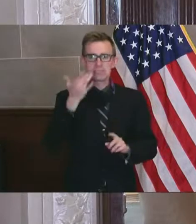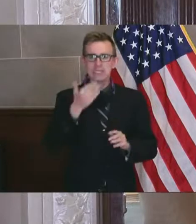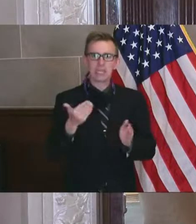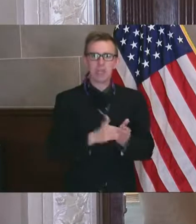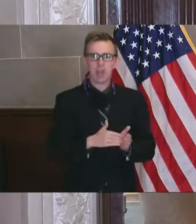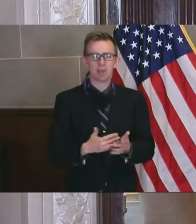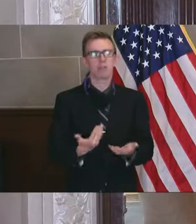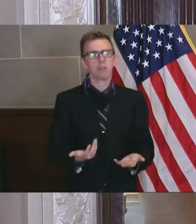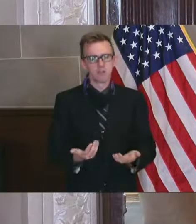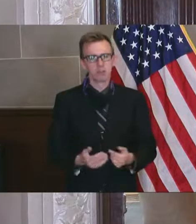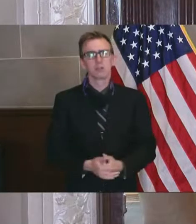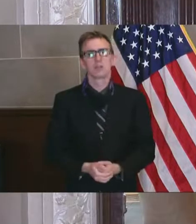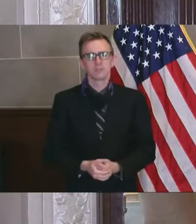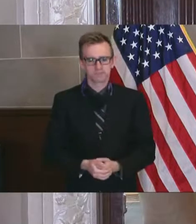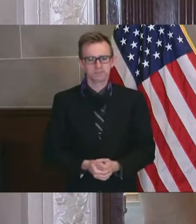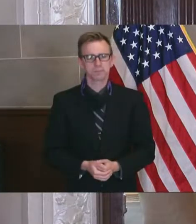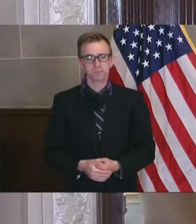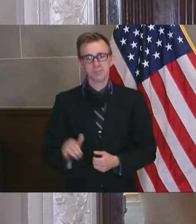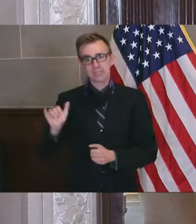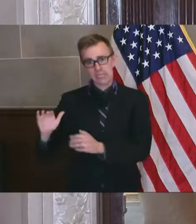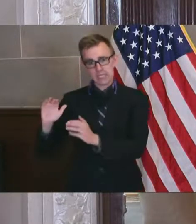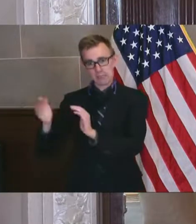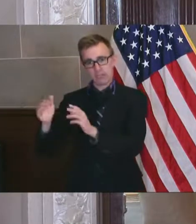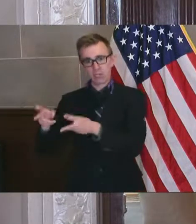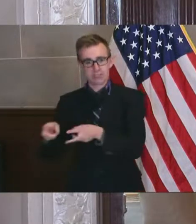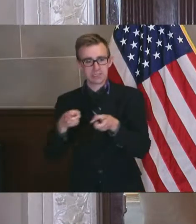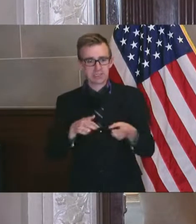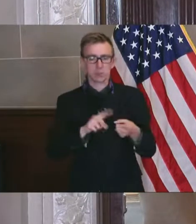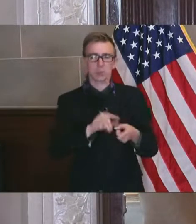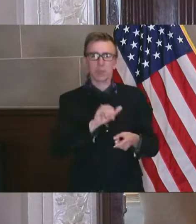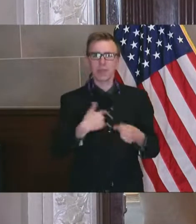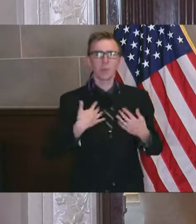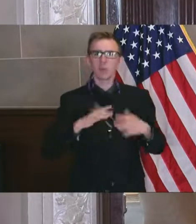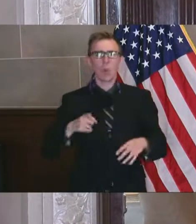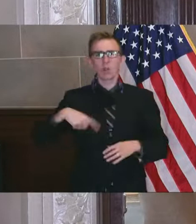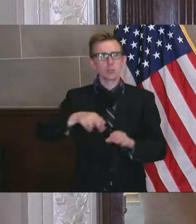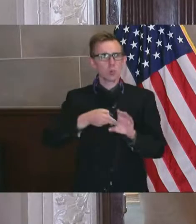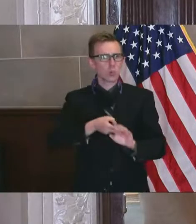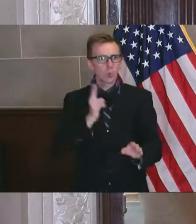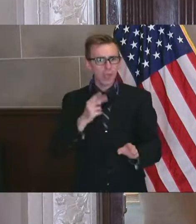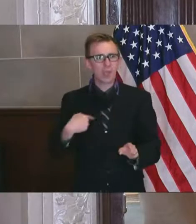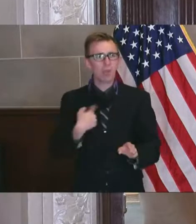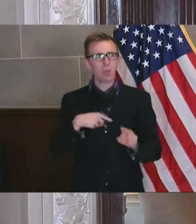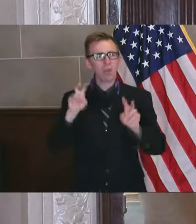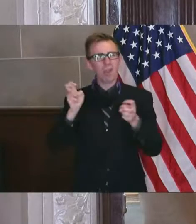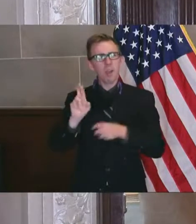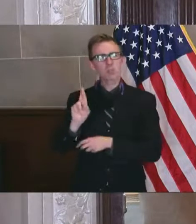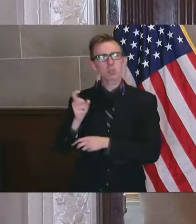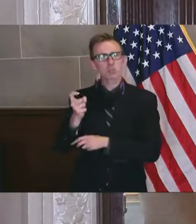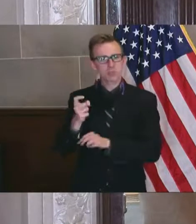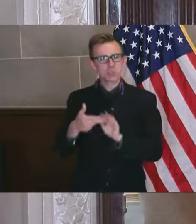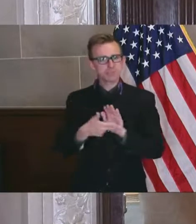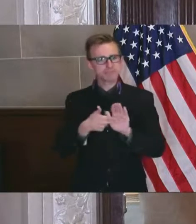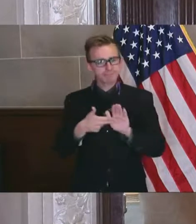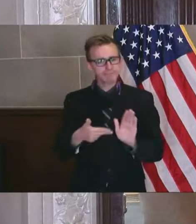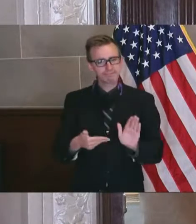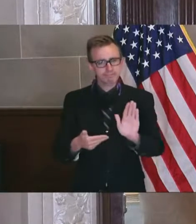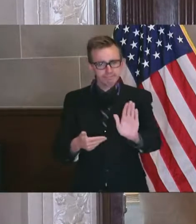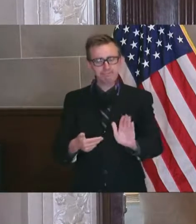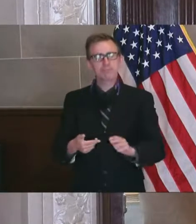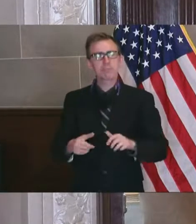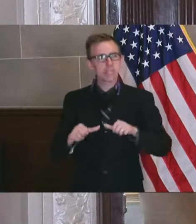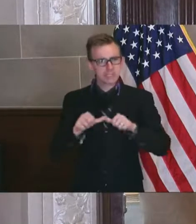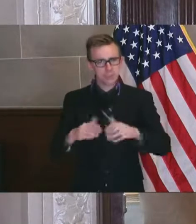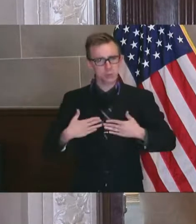that analogy, we don't want people to quit the prescription we've given them. They need to go the full course, which is continued